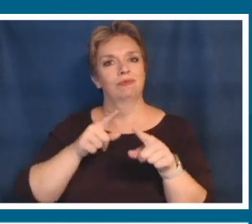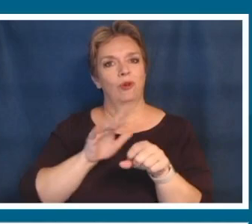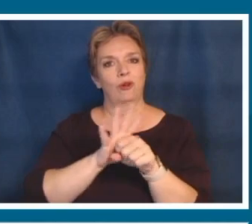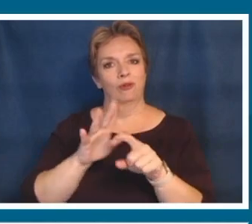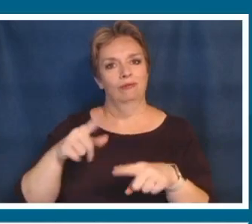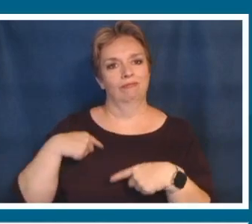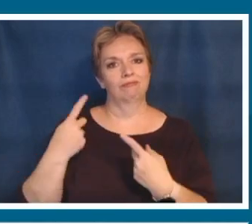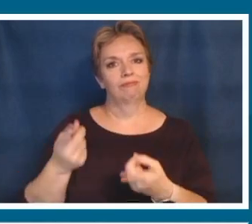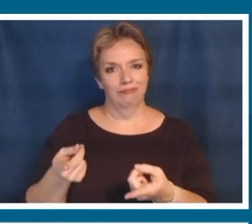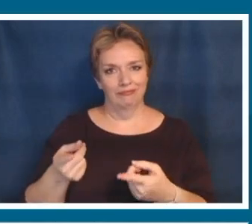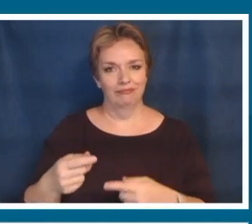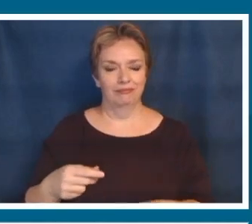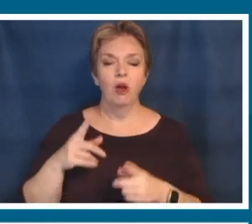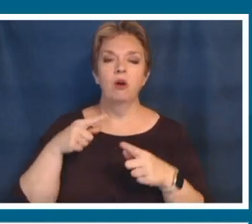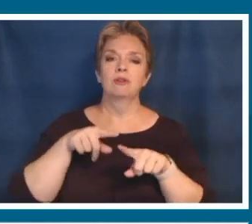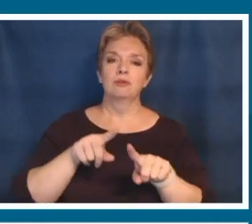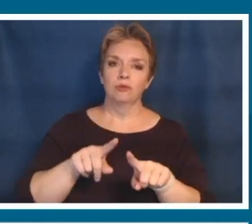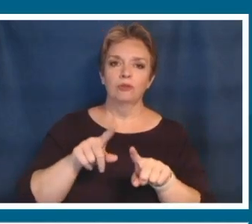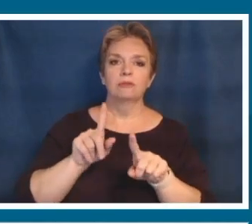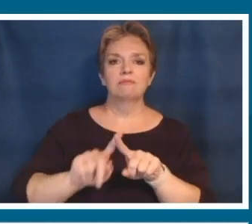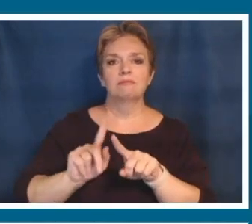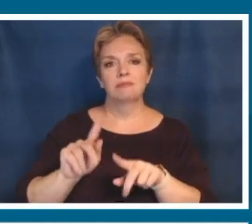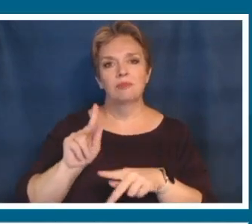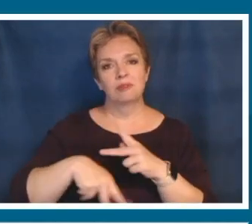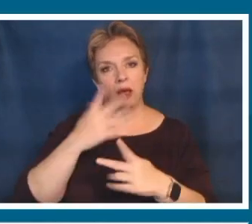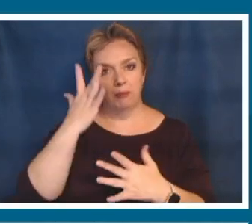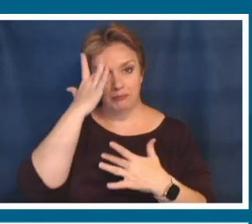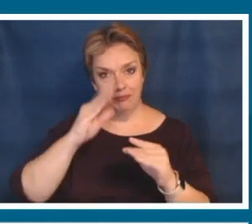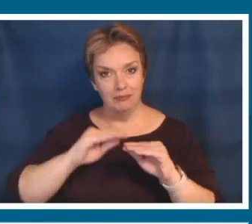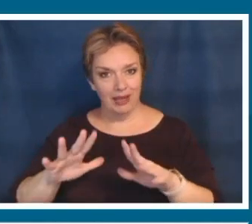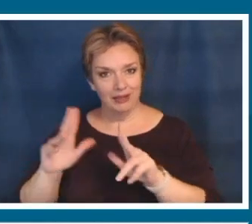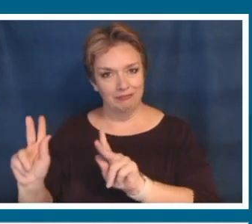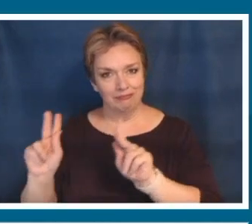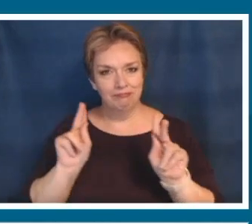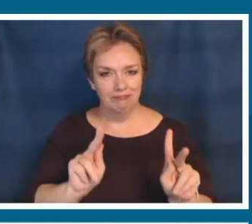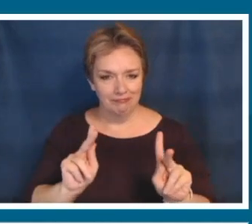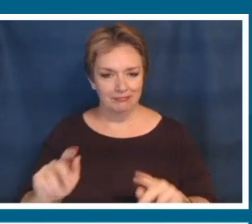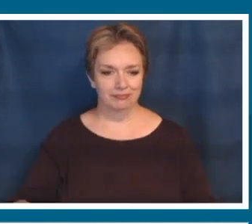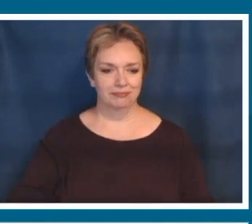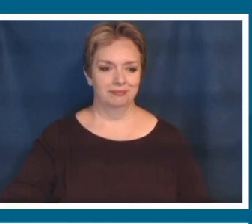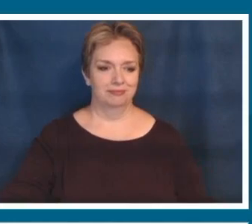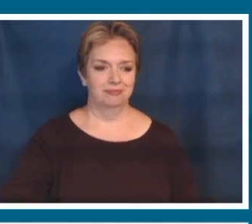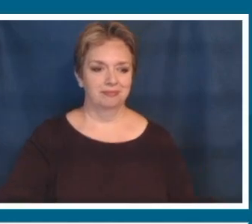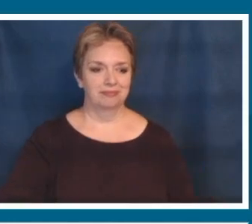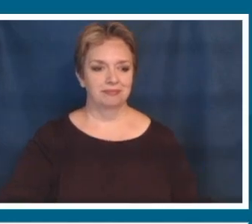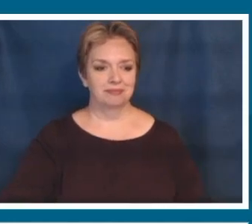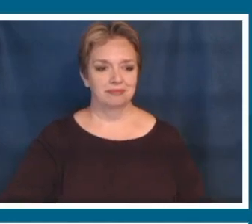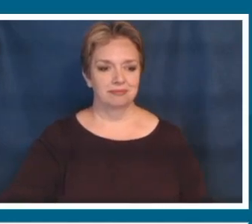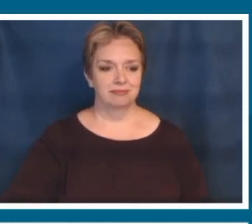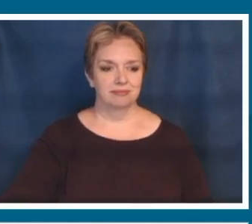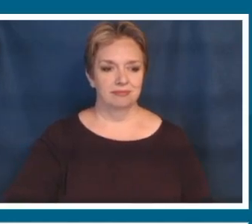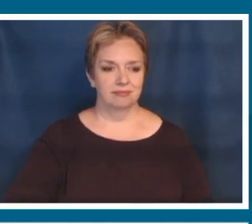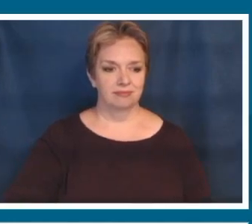certainly. And I liked what you described about the perfect primary source combinations